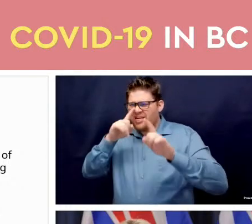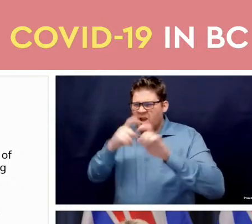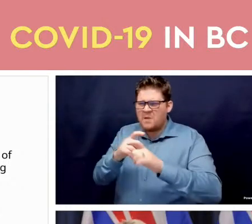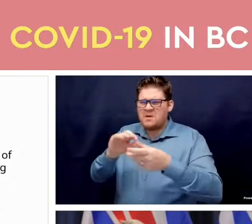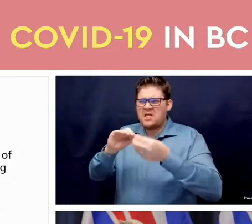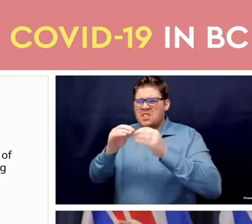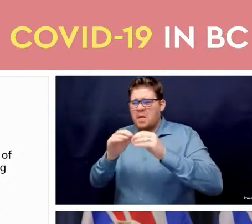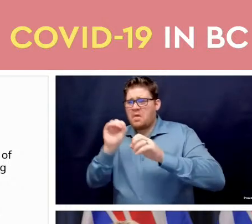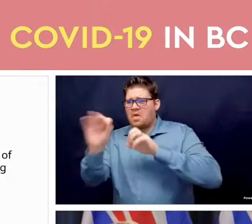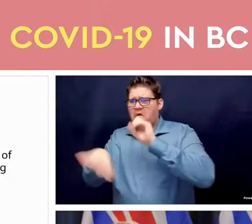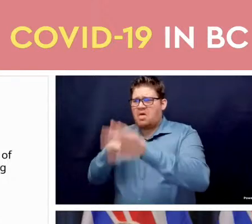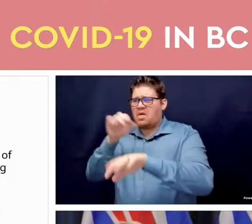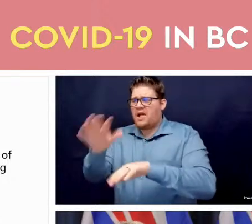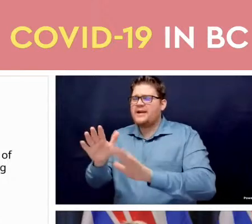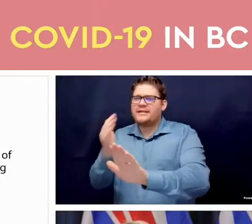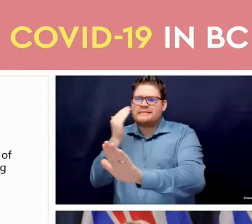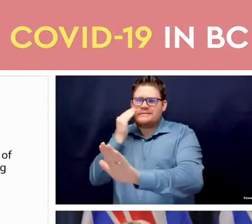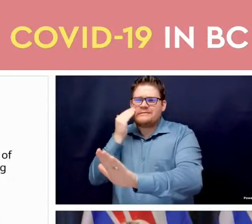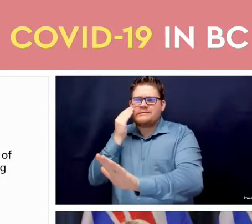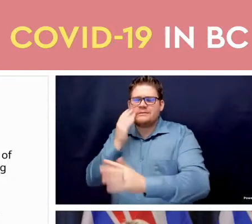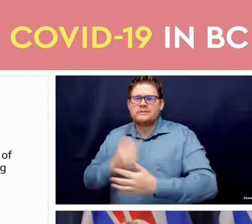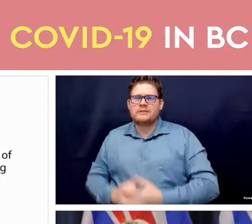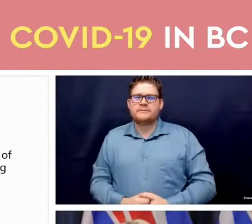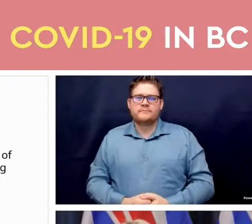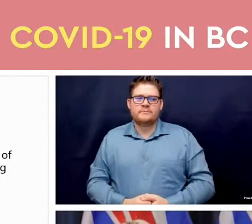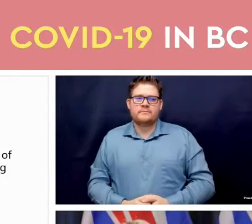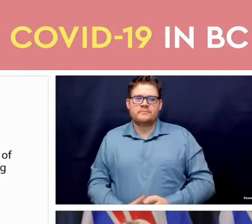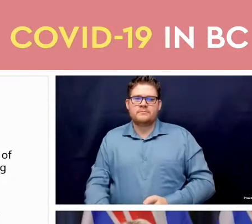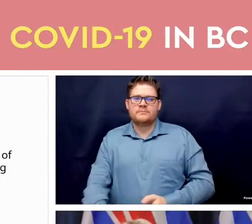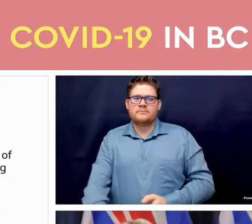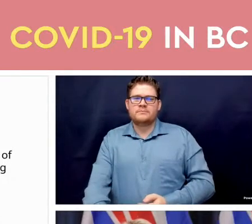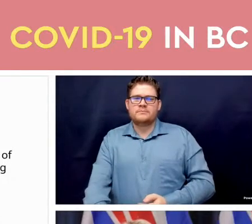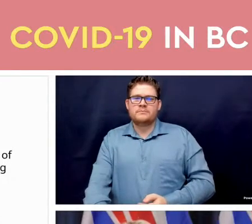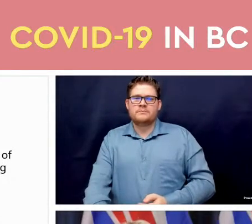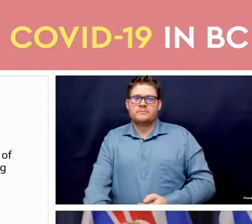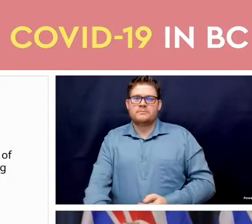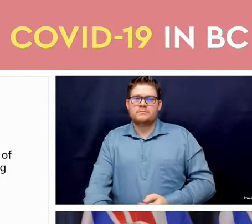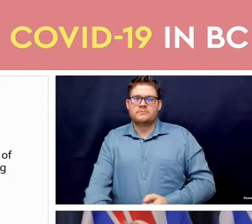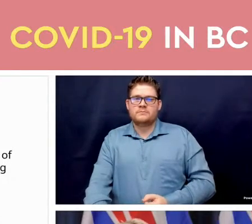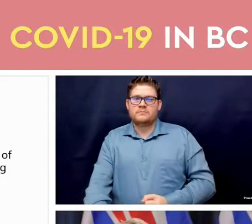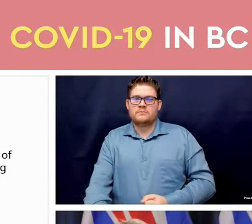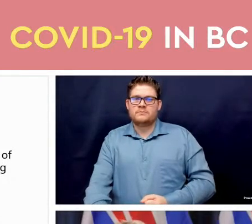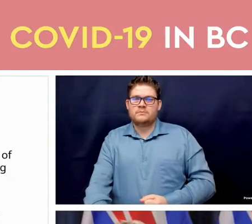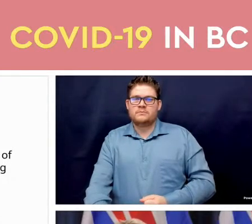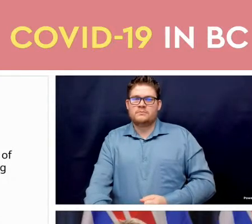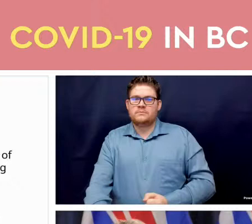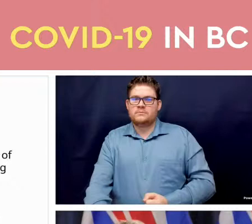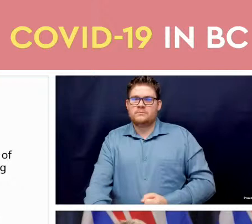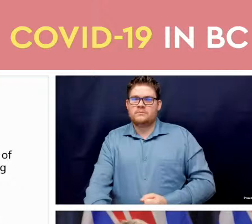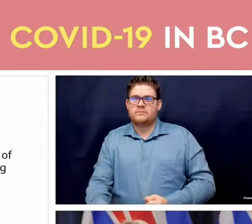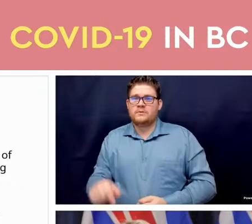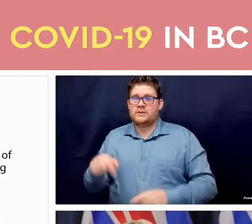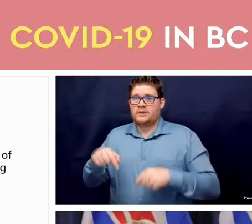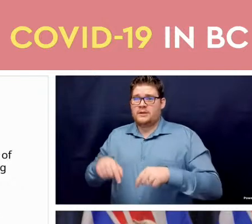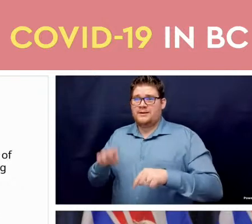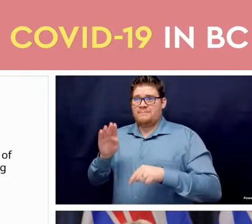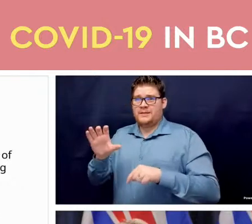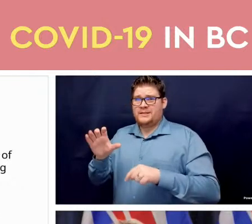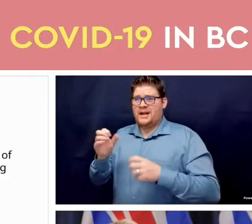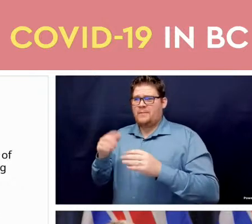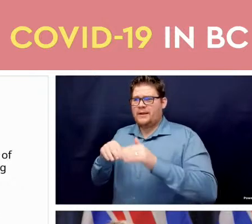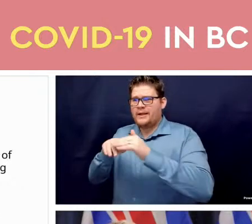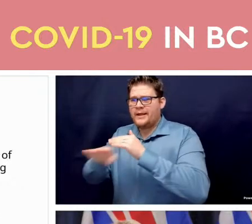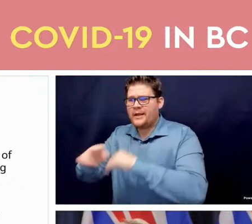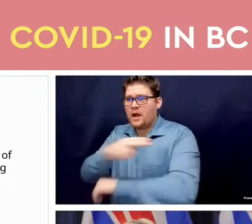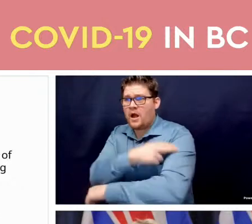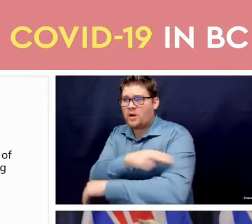day, and there's an equal number of people that are discharged from hospital. So it's a very fluid situation, and people